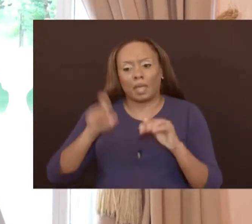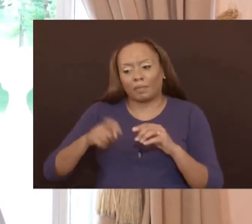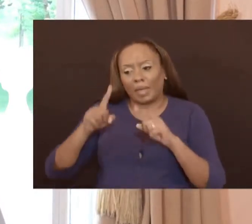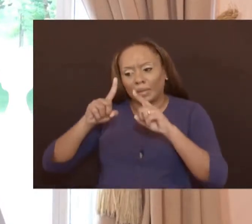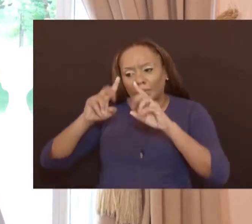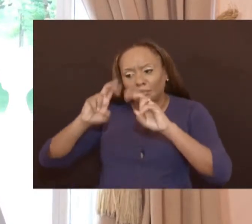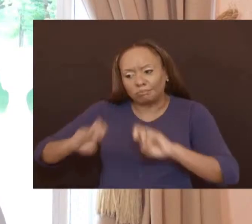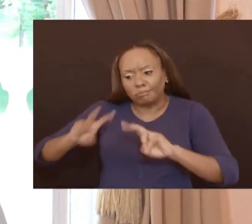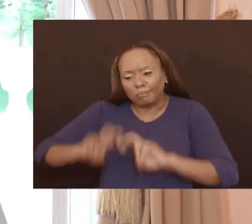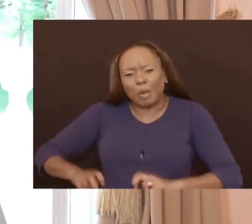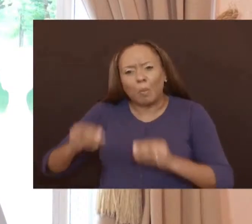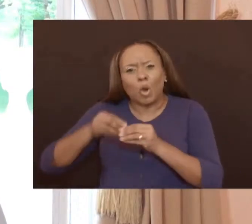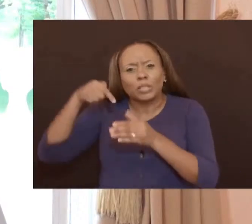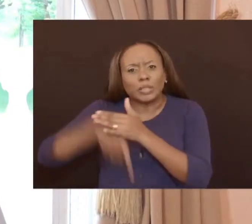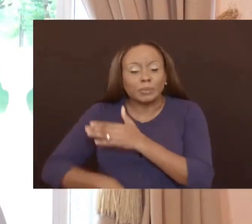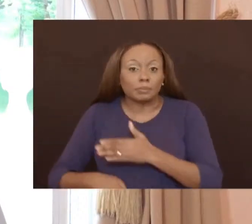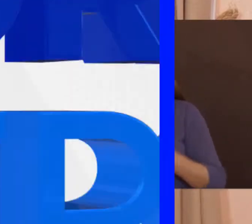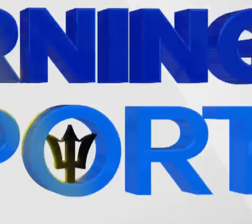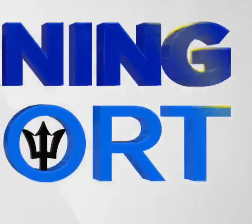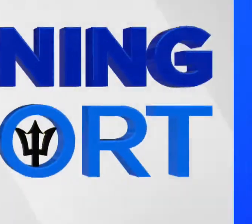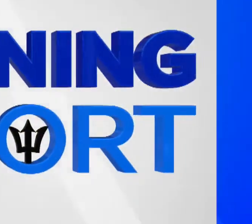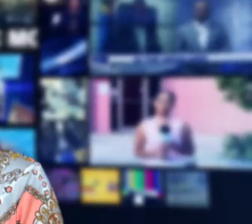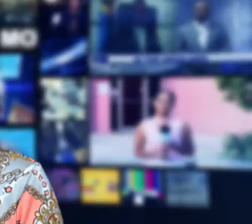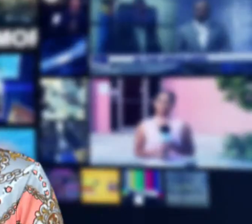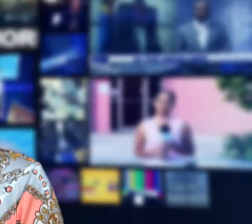have it. We don't know.